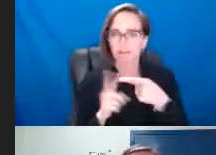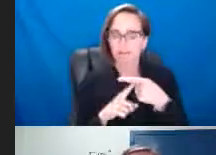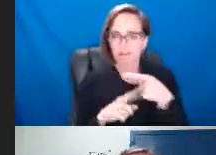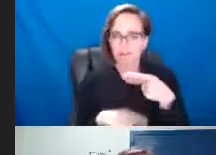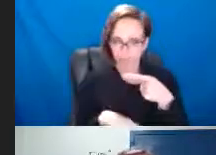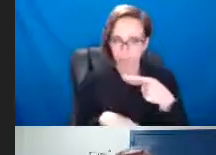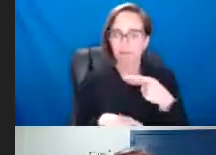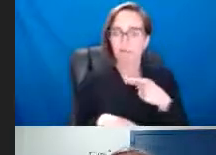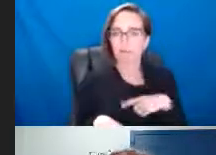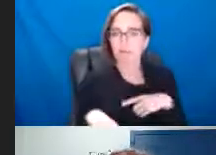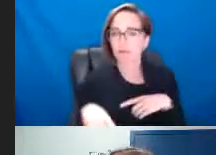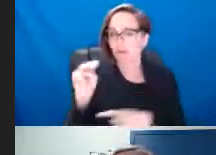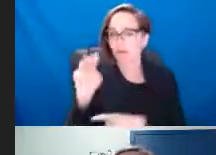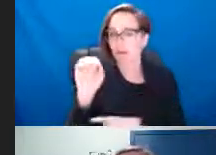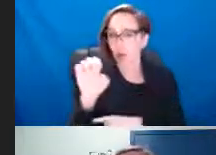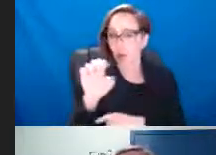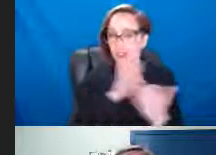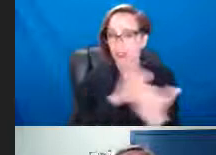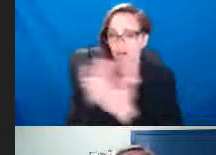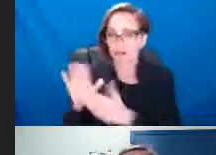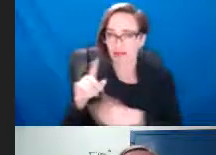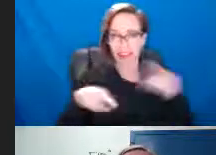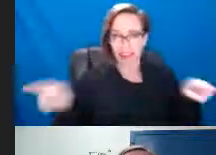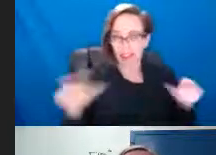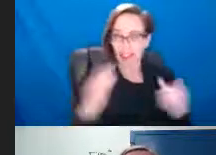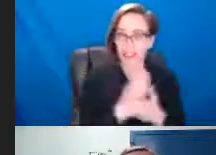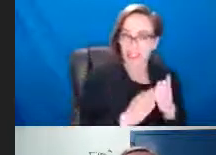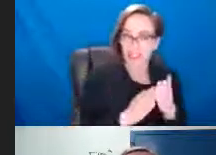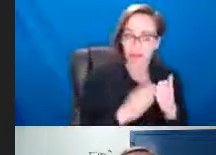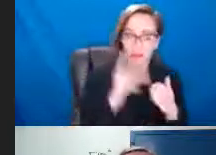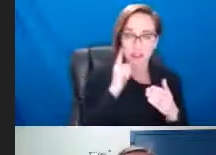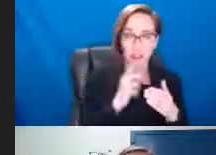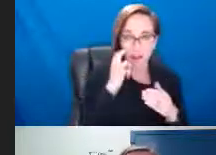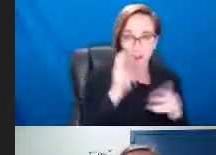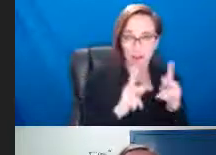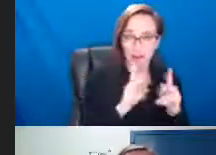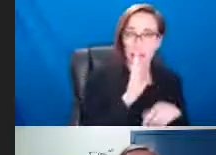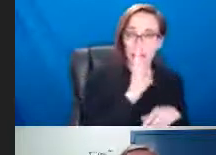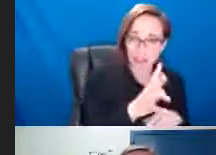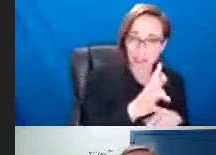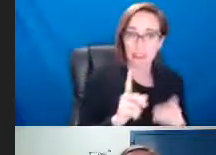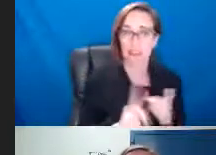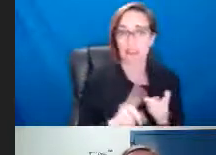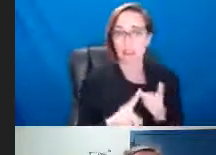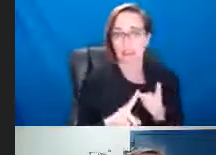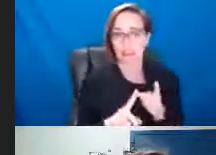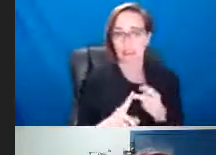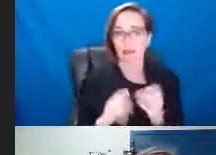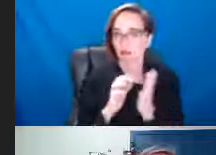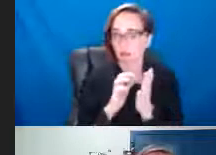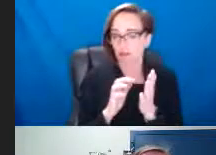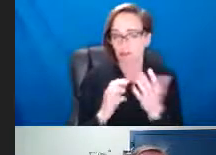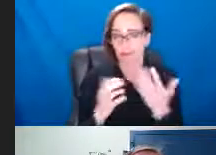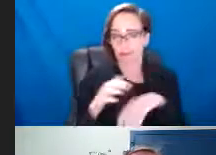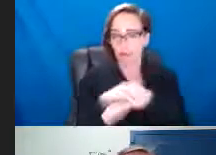speech to tactile sign language, and it can include written communication. I'm sure most of